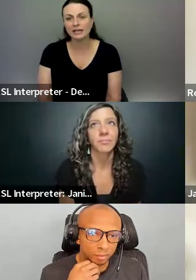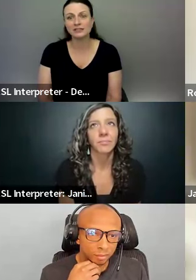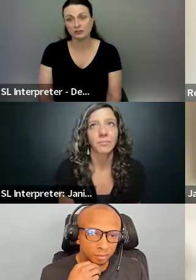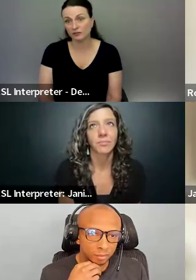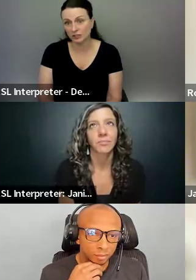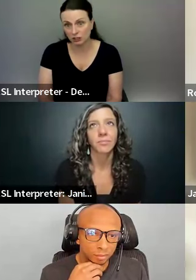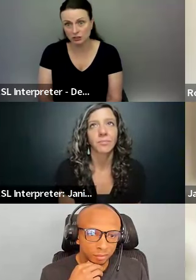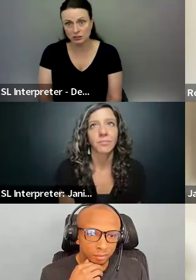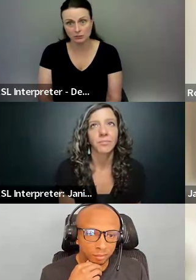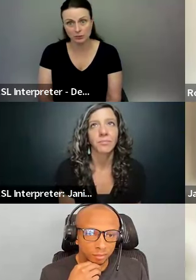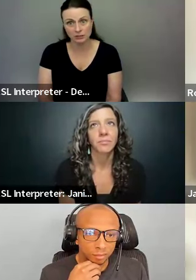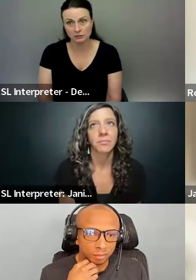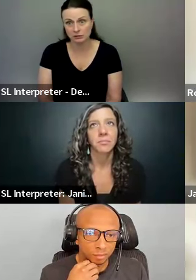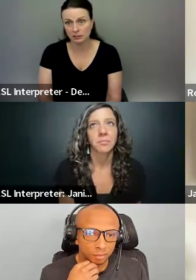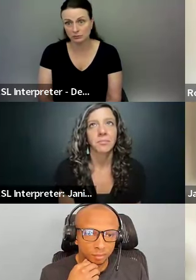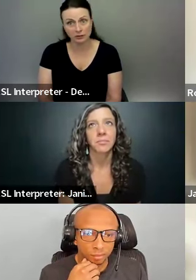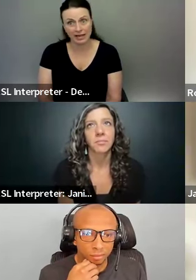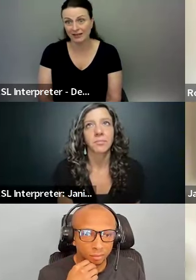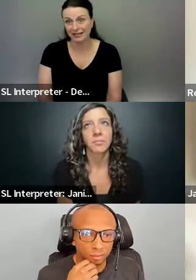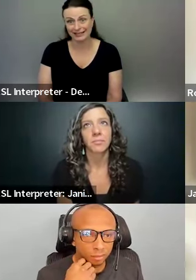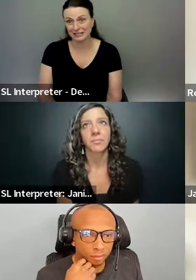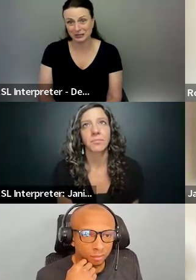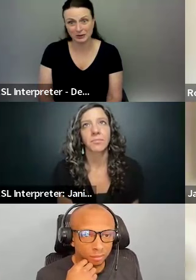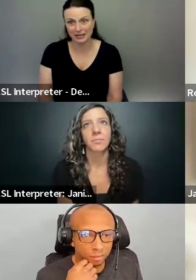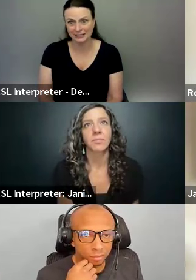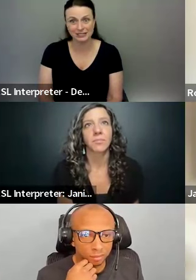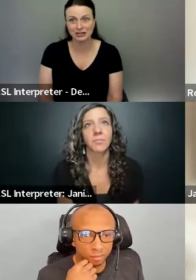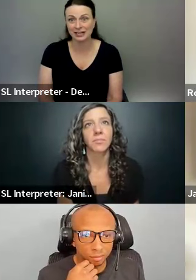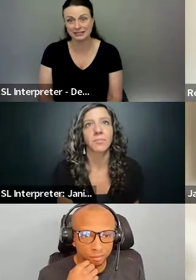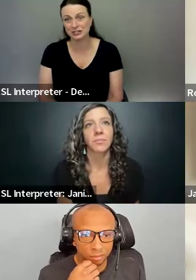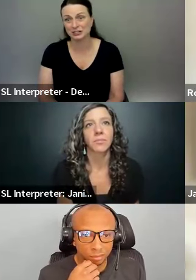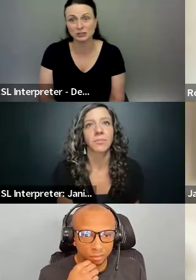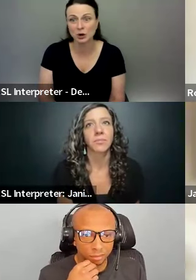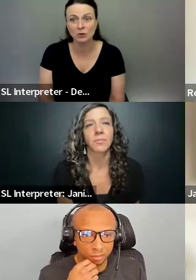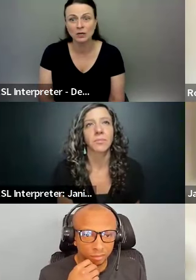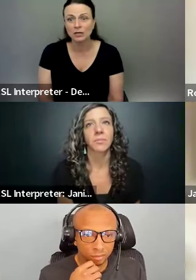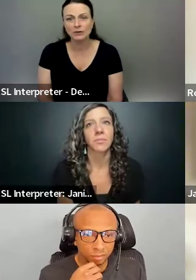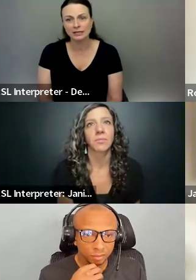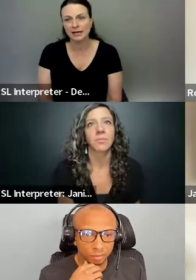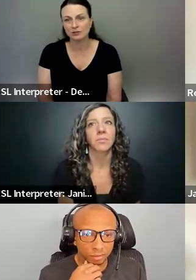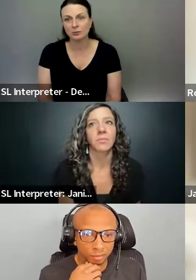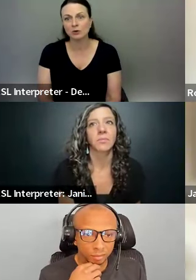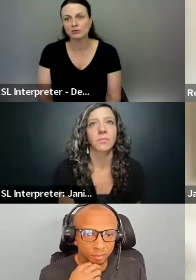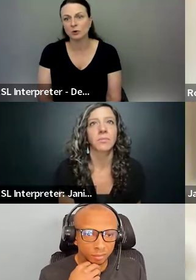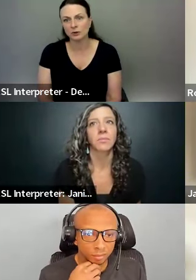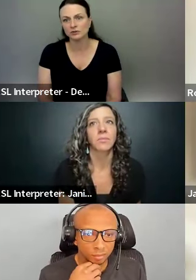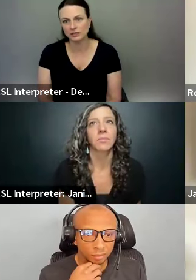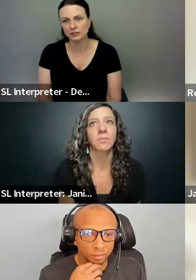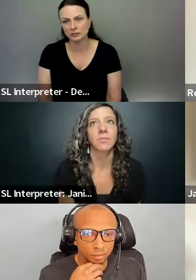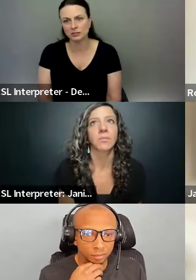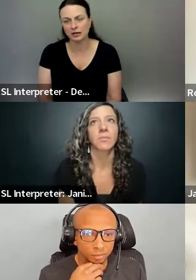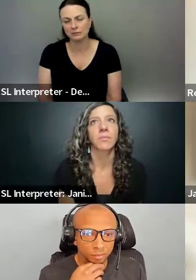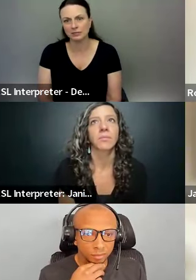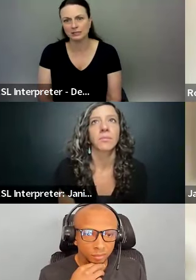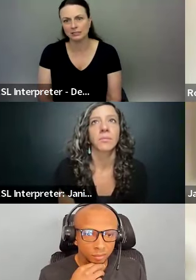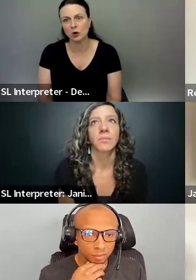we had different vendors that we didn't really have any idea. You know, Anastasia said, no, we didn't have to promote for those